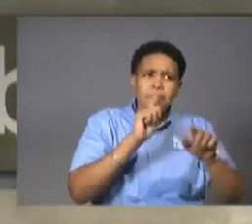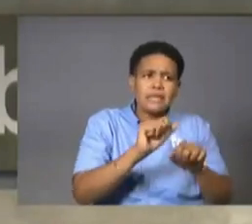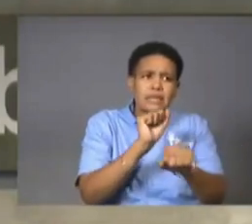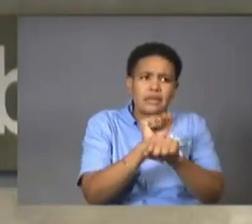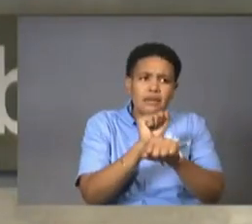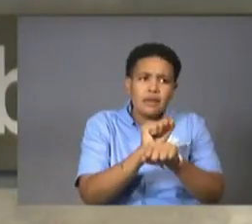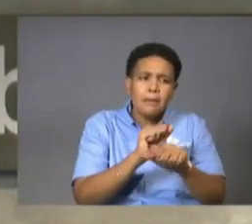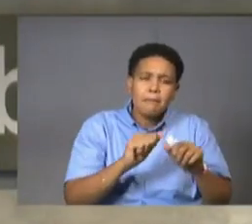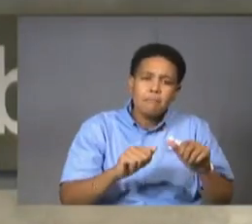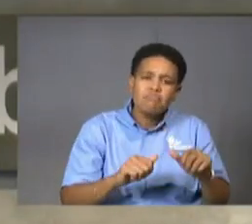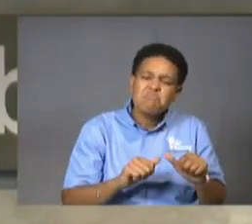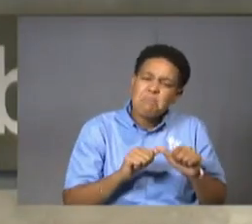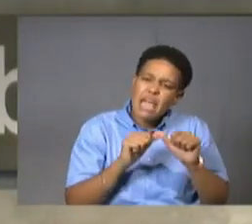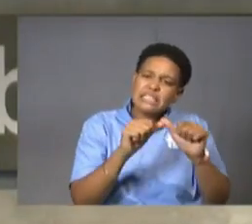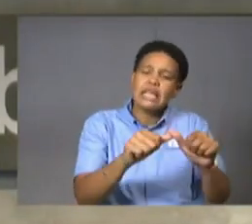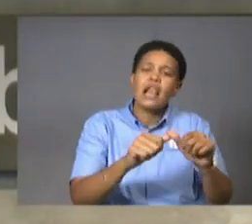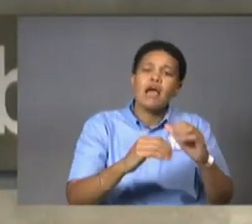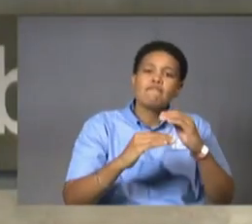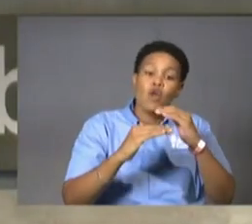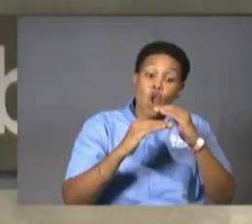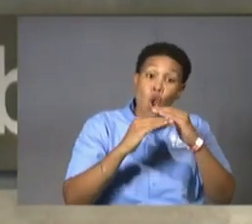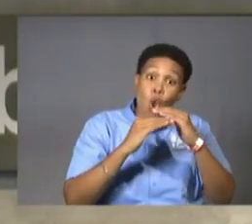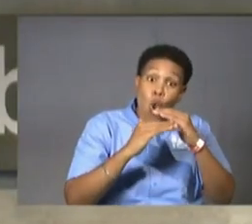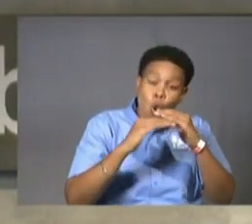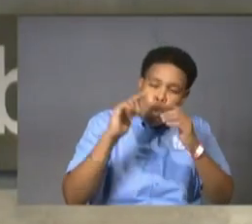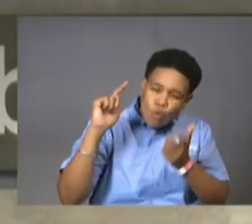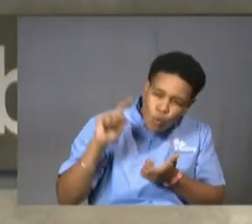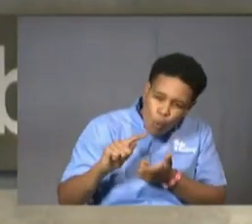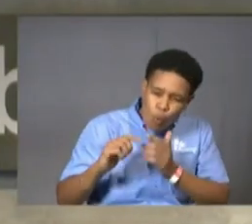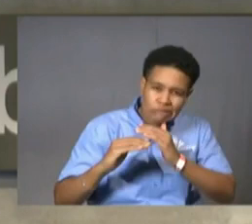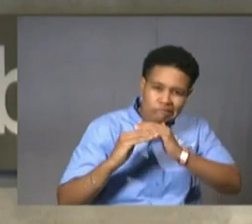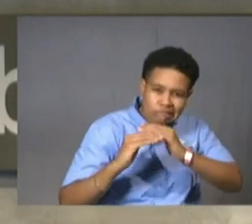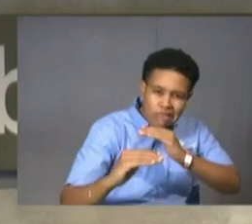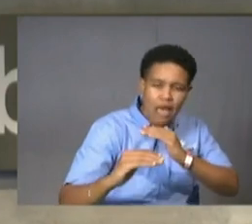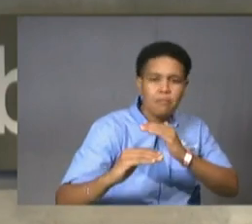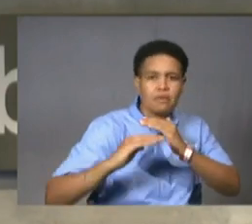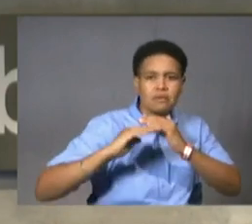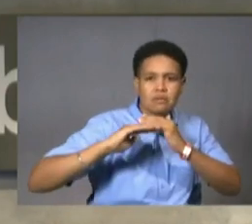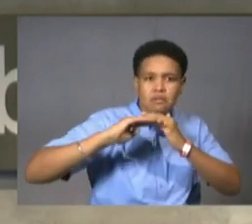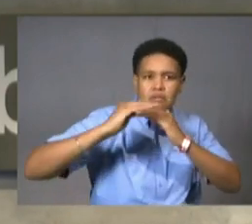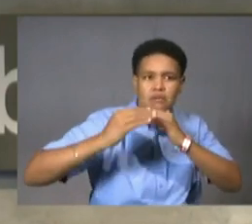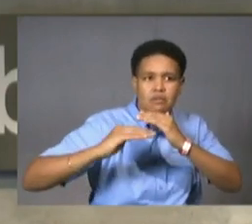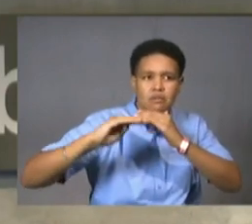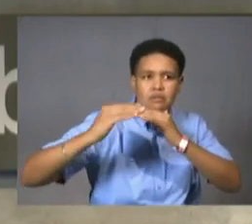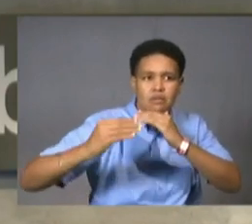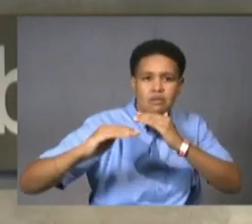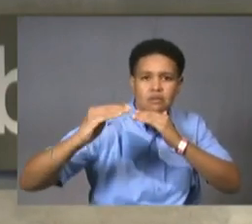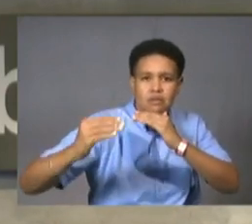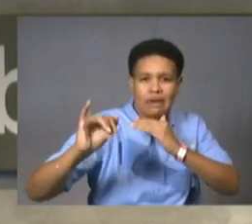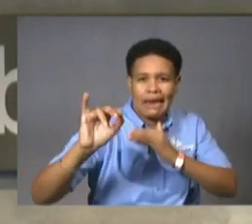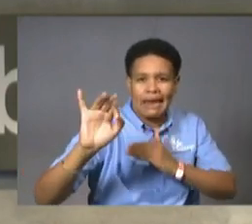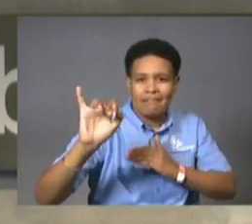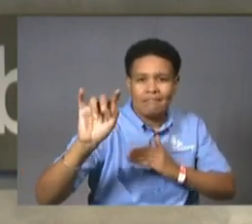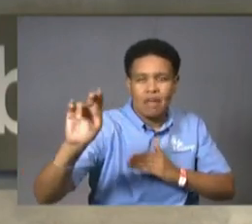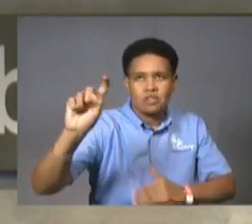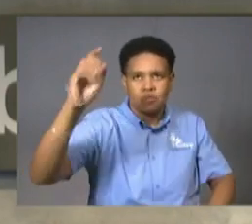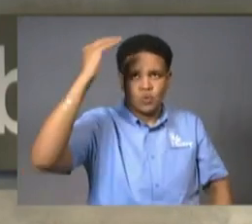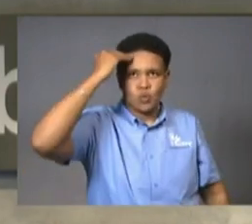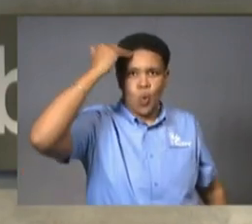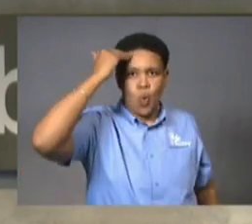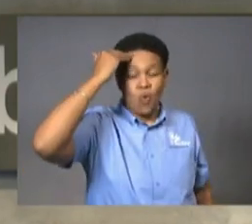low, stable, and predictable inflation. I want to reassure Jamaicans that your central